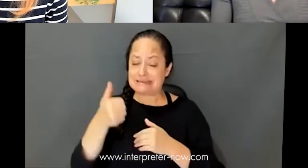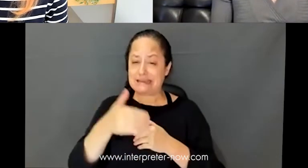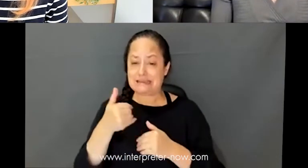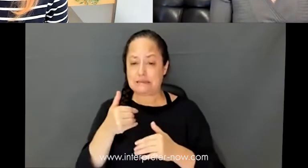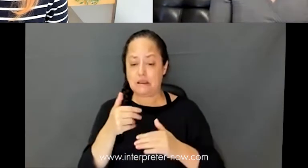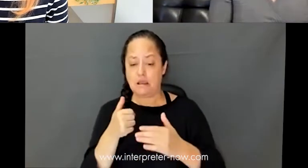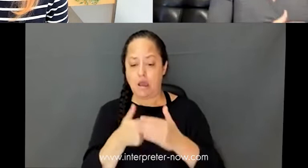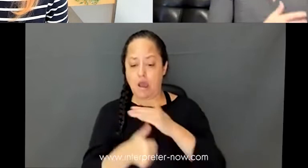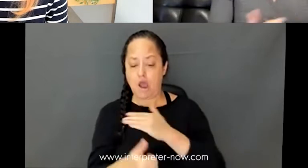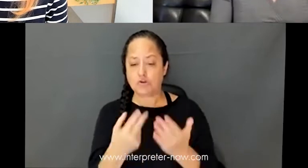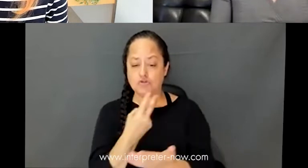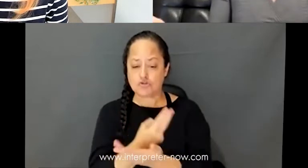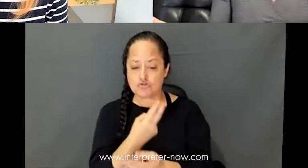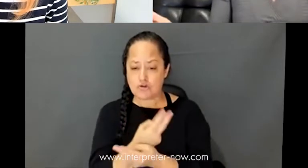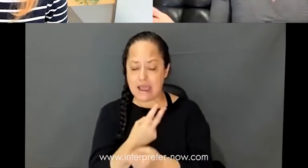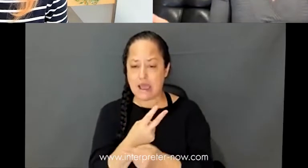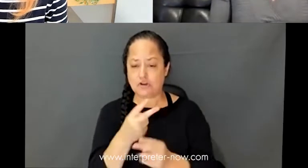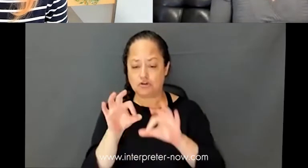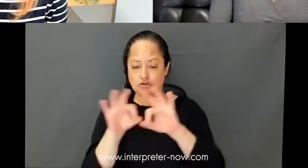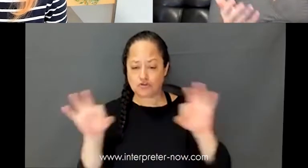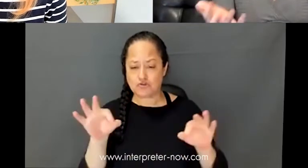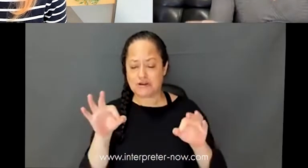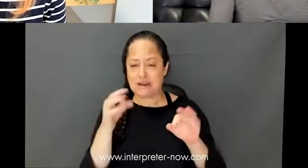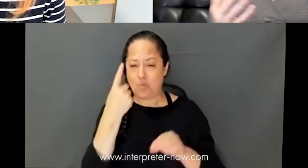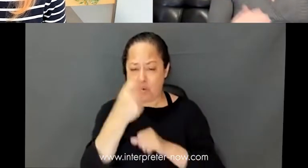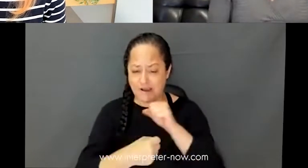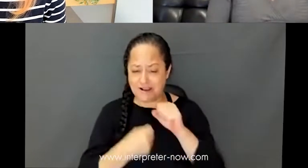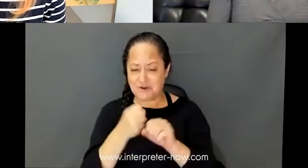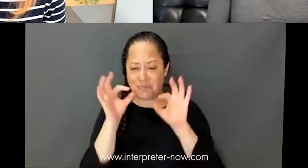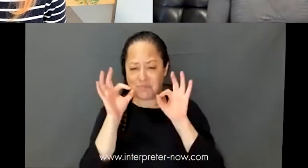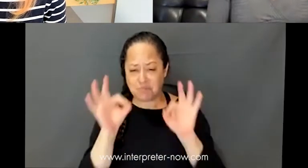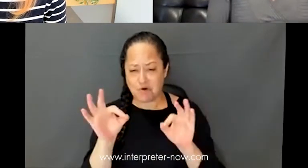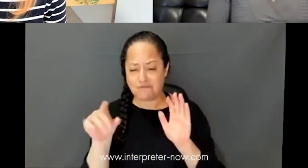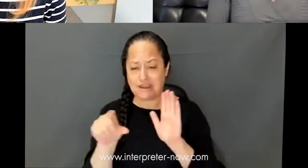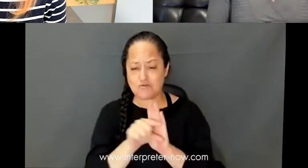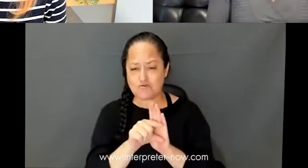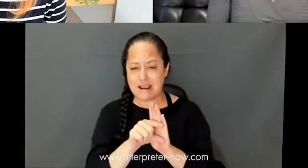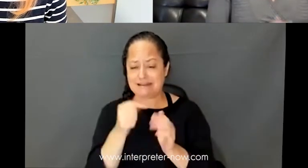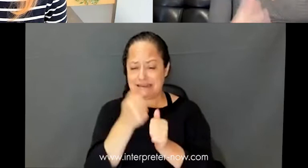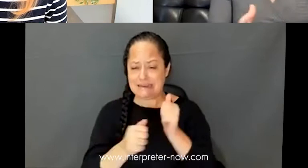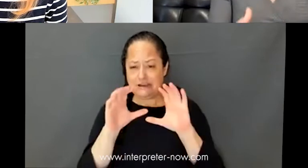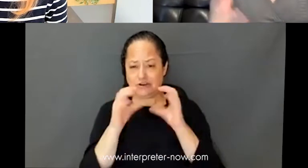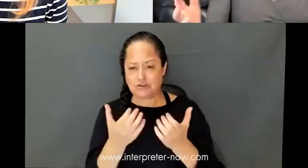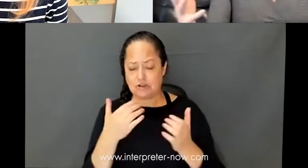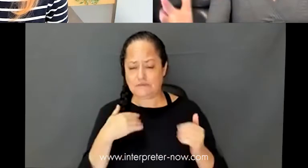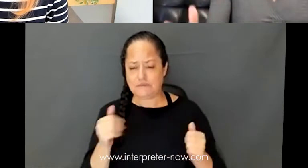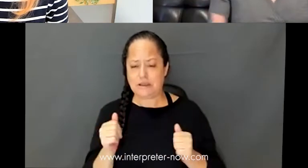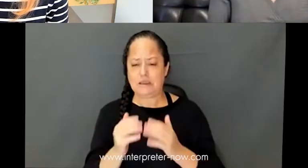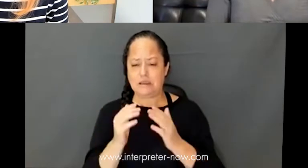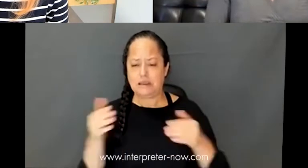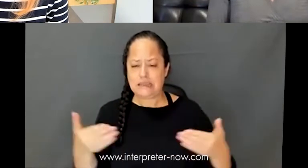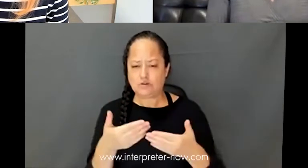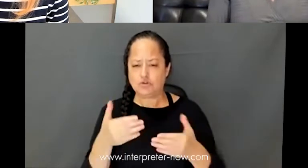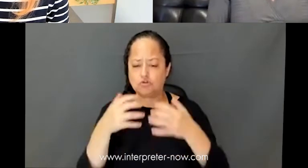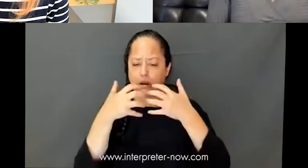undergraduate degree in a single year. I got perfect grades in every class. I got introduced to machine learning, the field